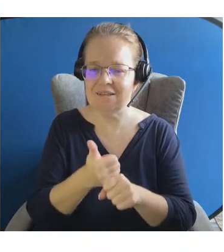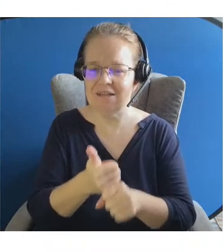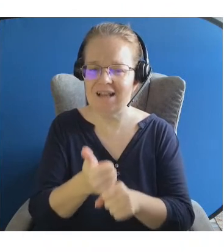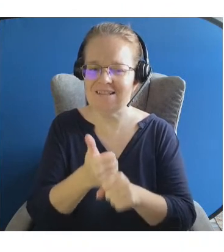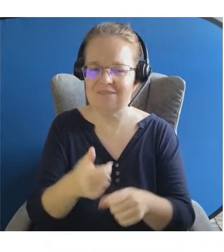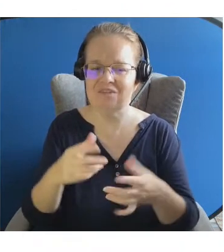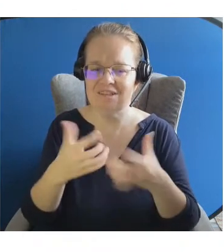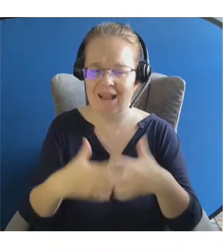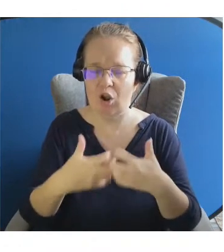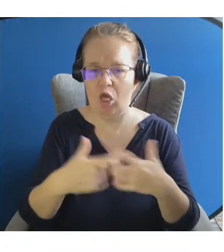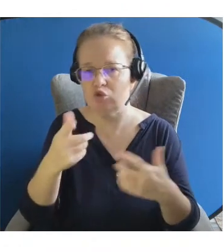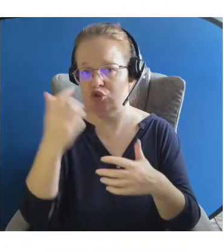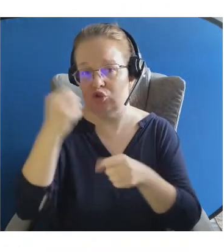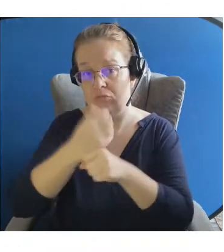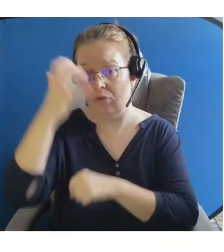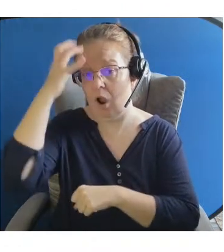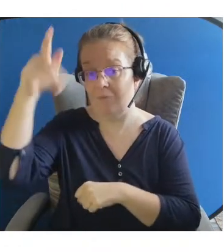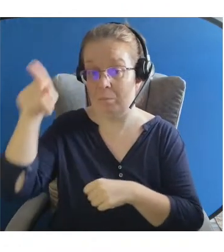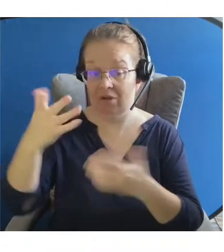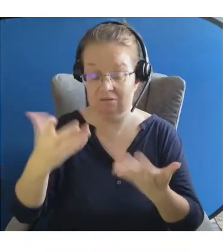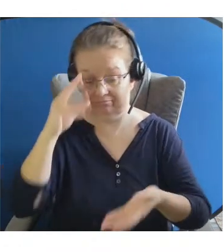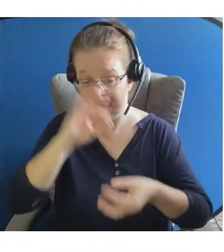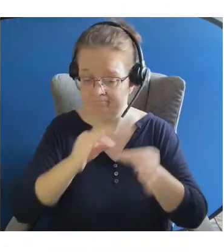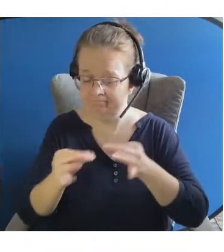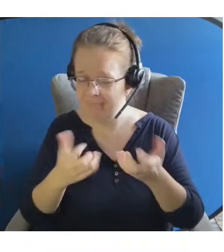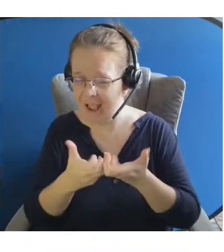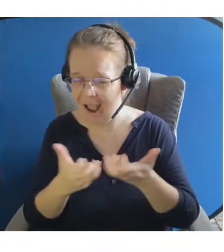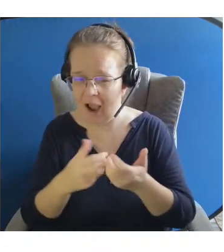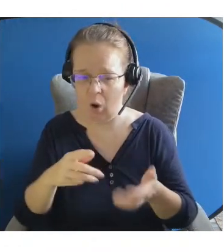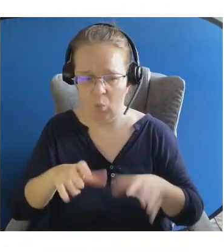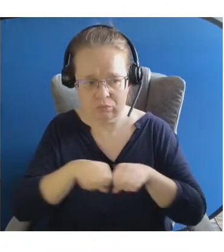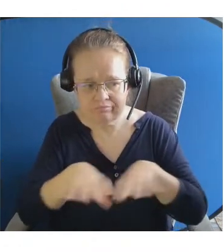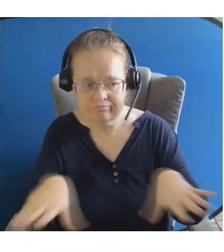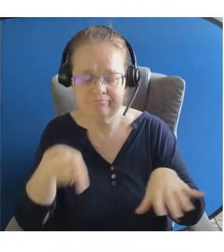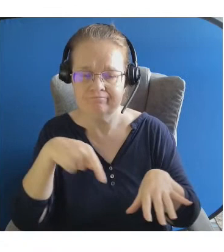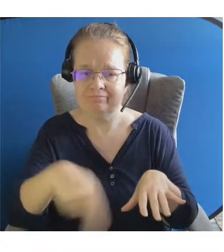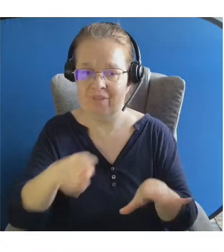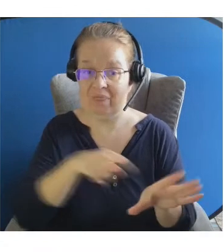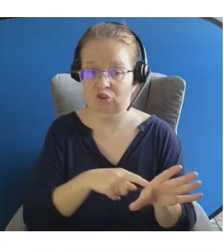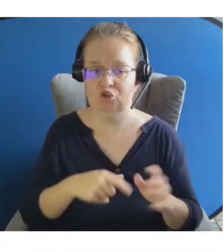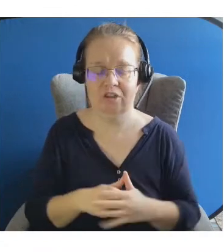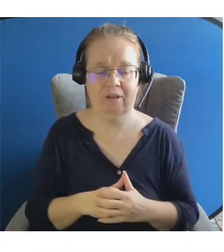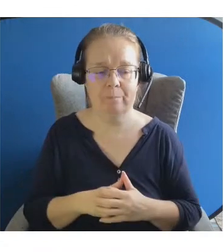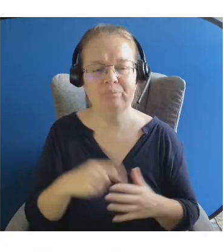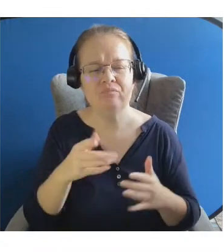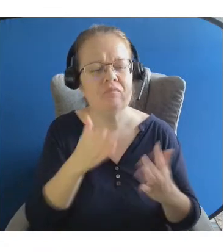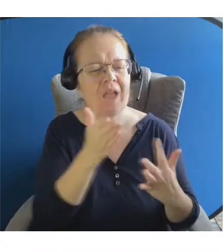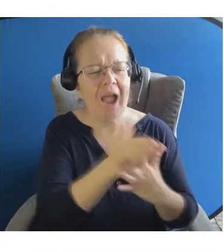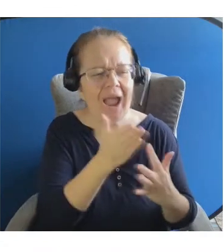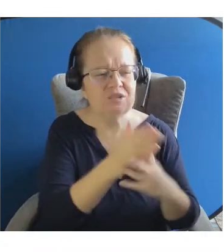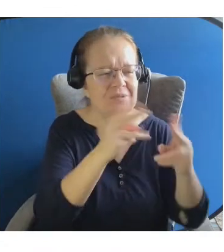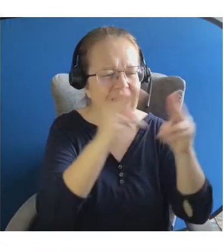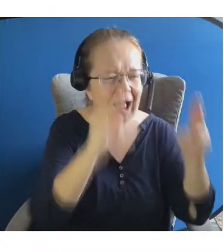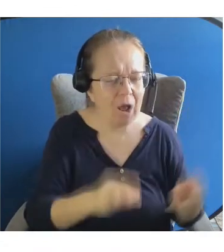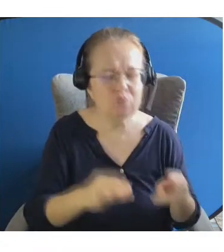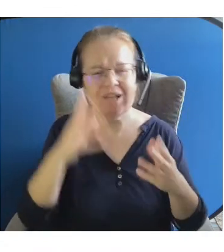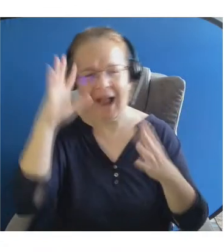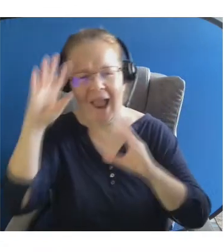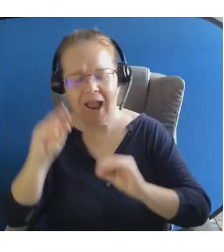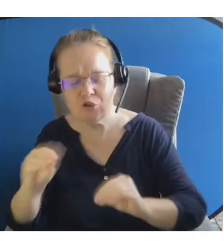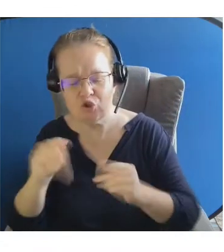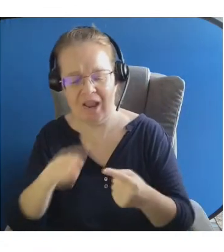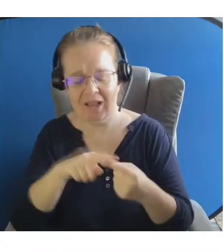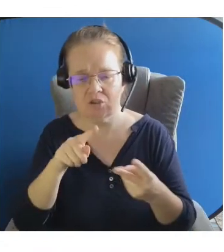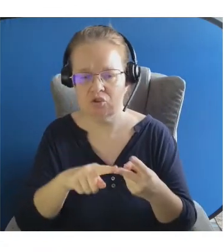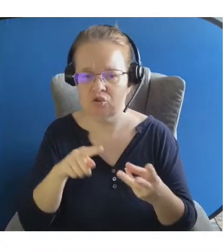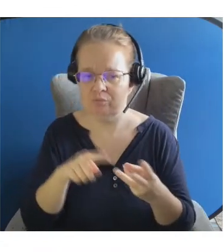year. The strategy also covers a range of issues such as accessible housing and education. I also want